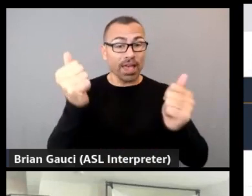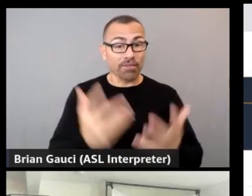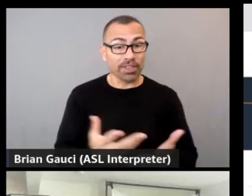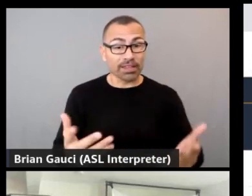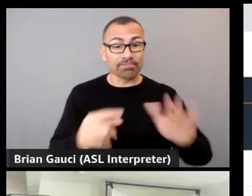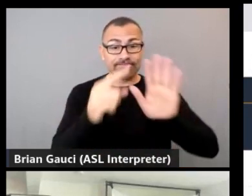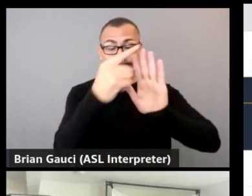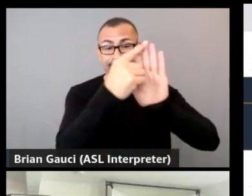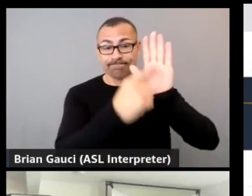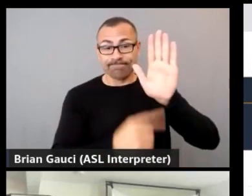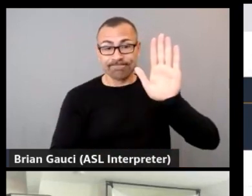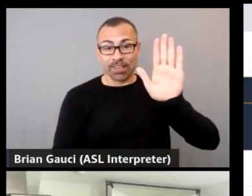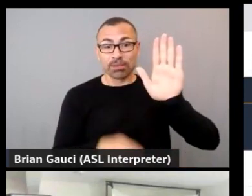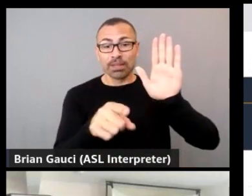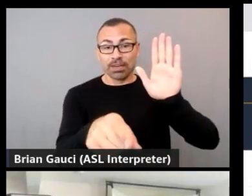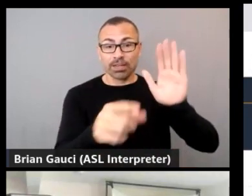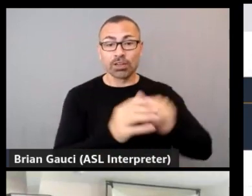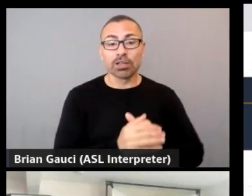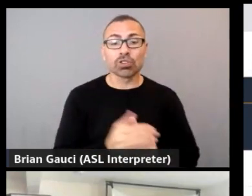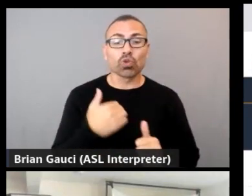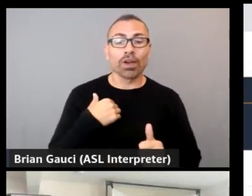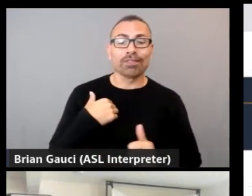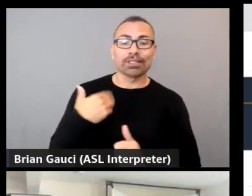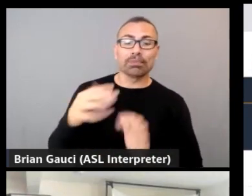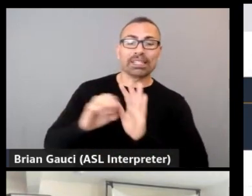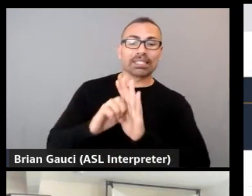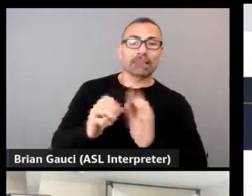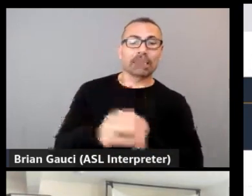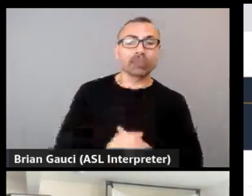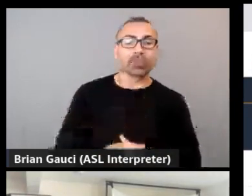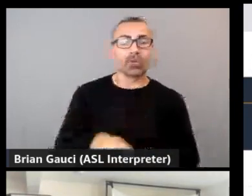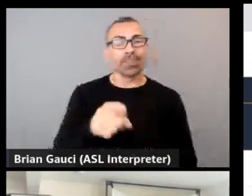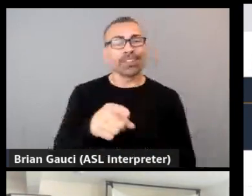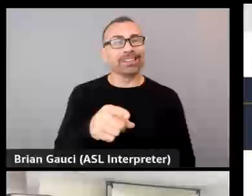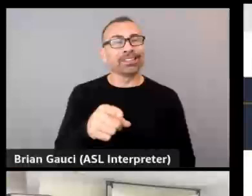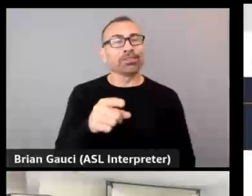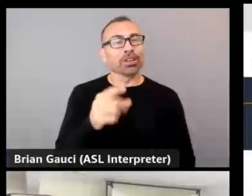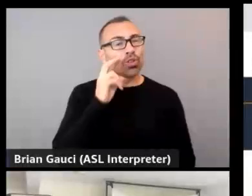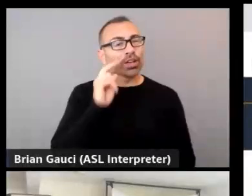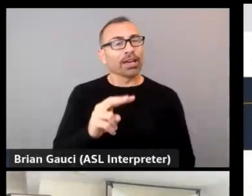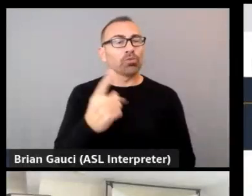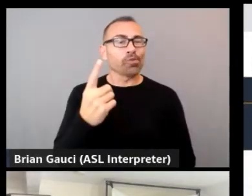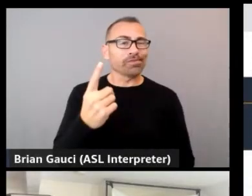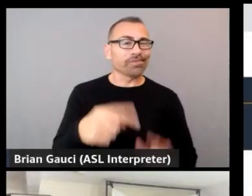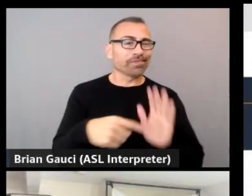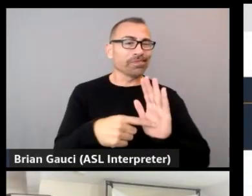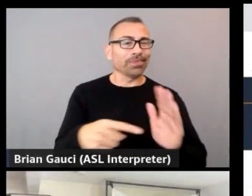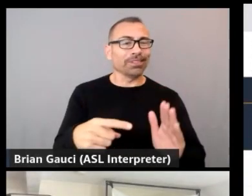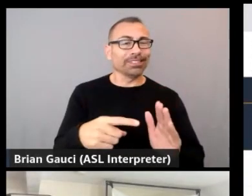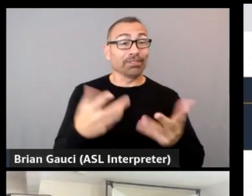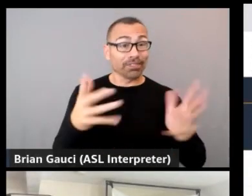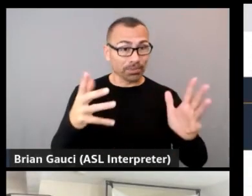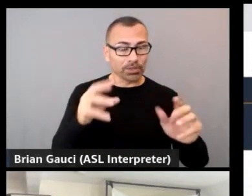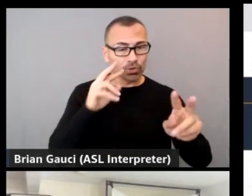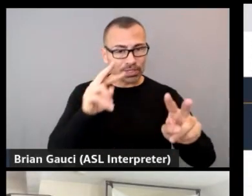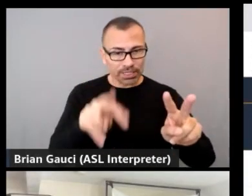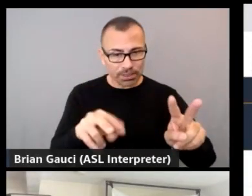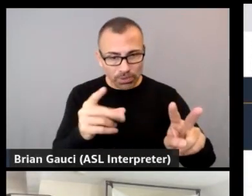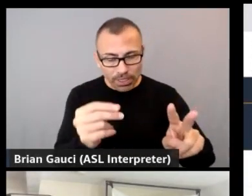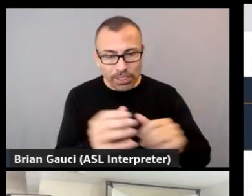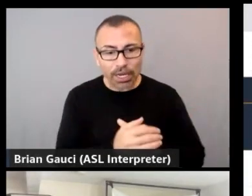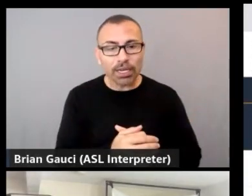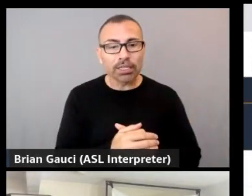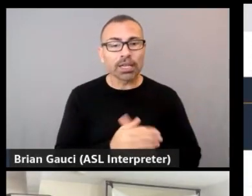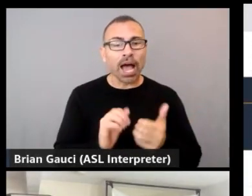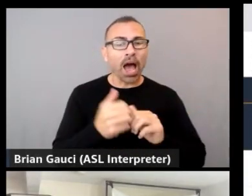some examples. So let's say is complete gives you a little bit that tells you what it does. It gives you an example usage. I can insert